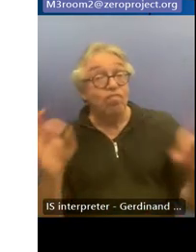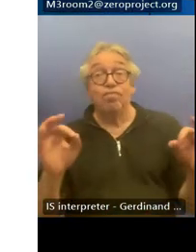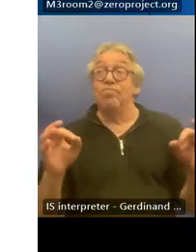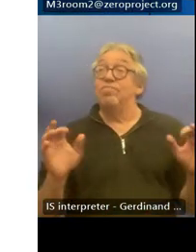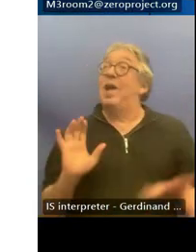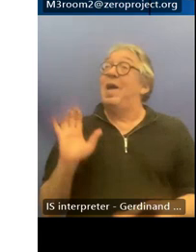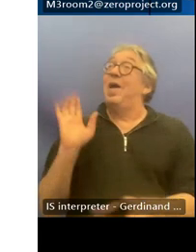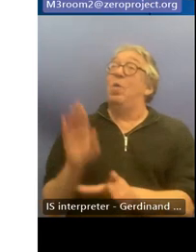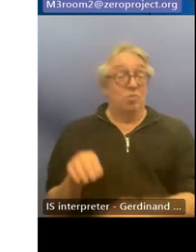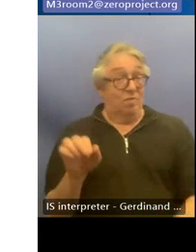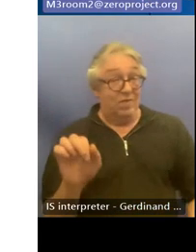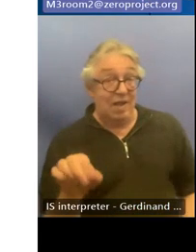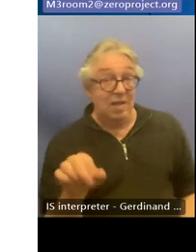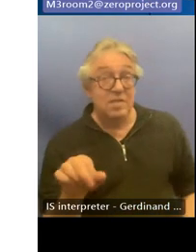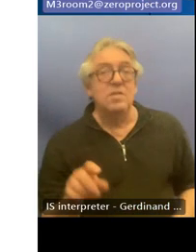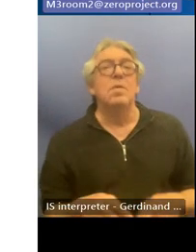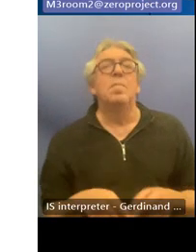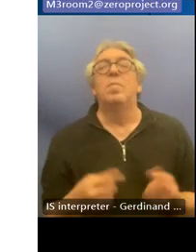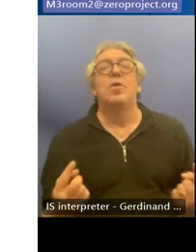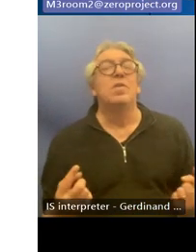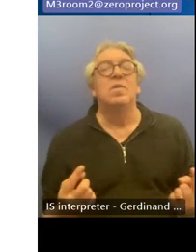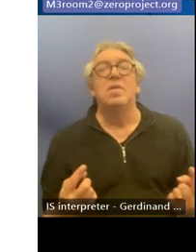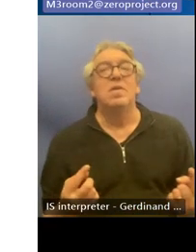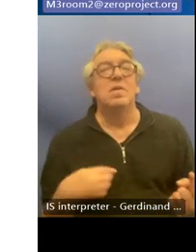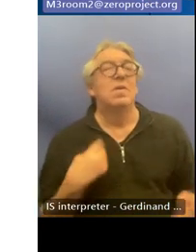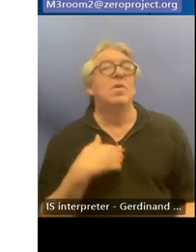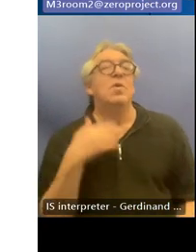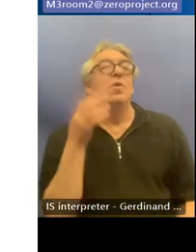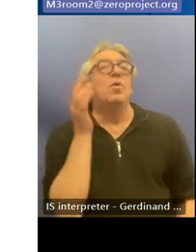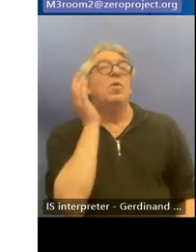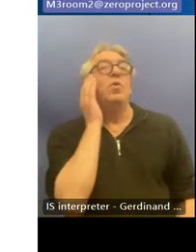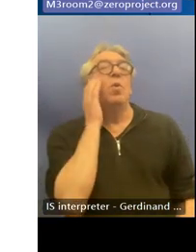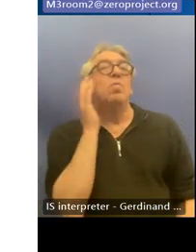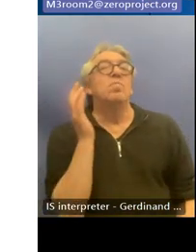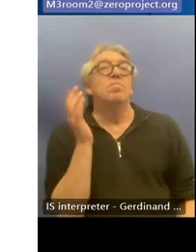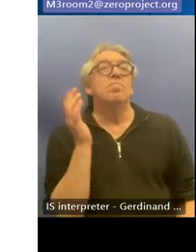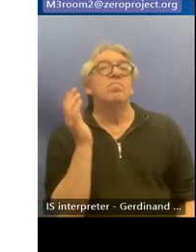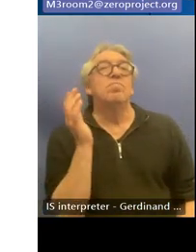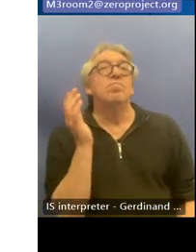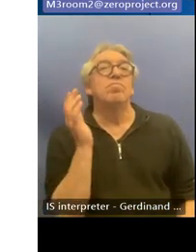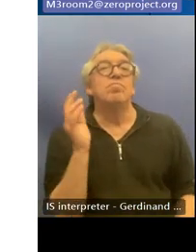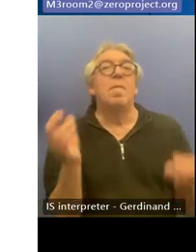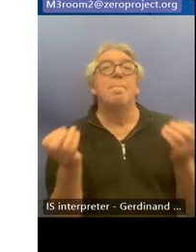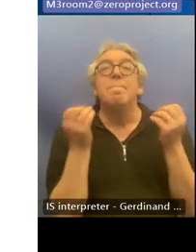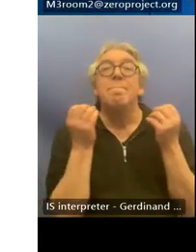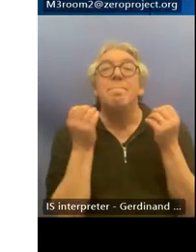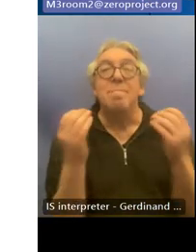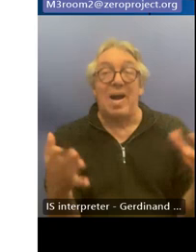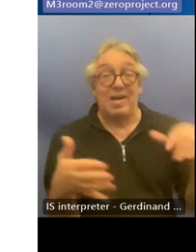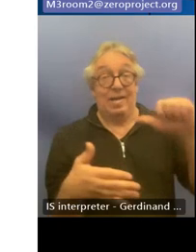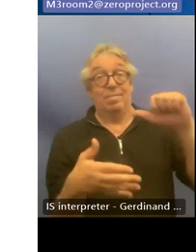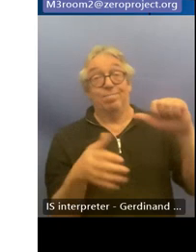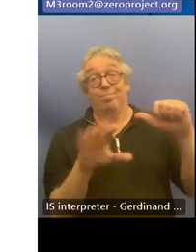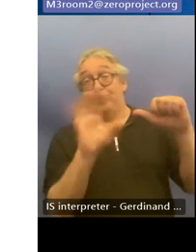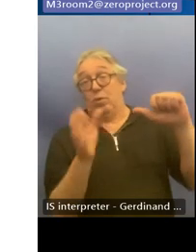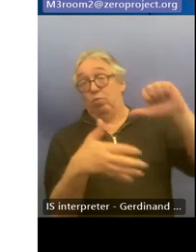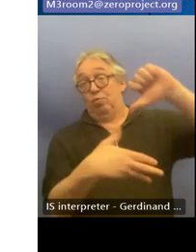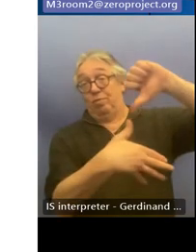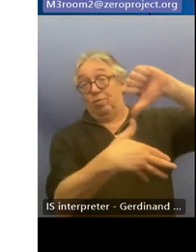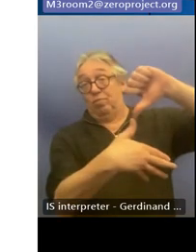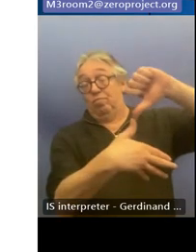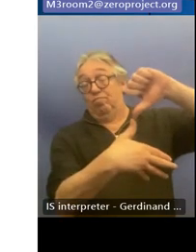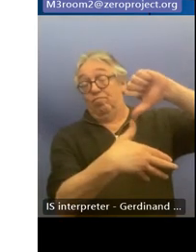spaces. However, we are aware that unfortunately, in most Latin American countries, including, of course,